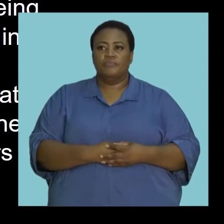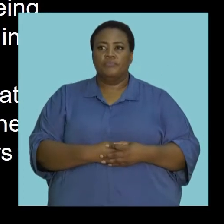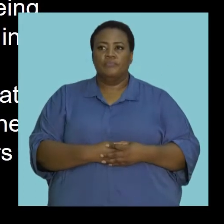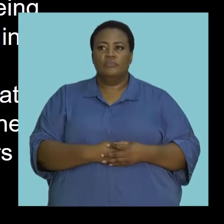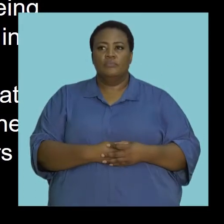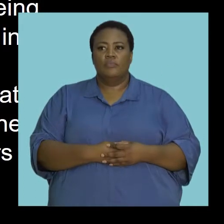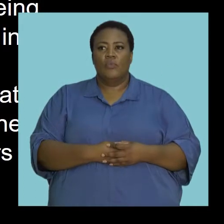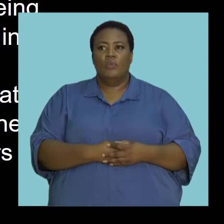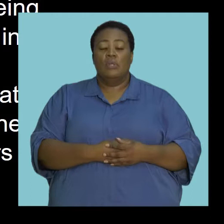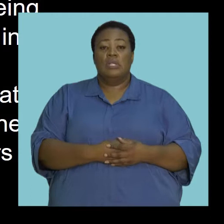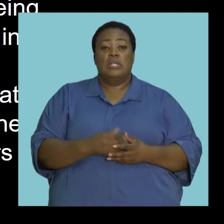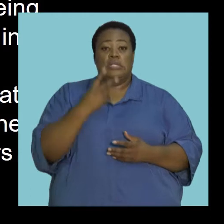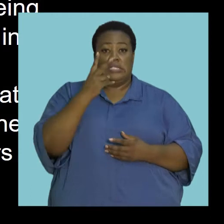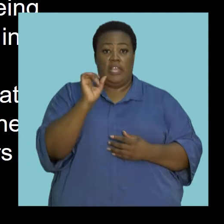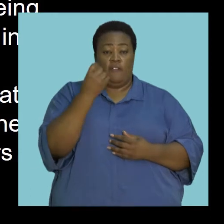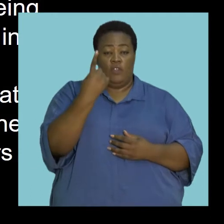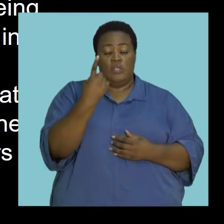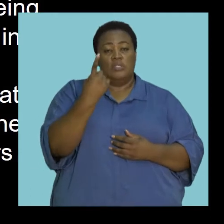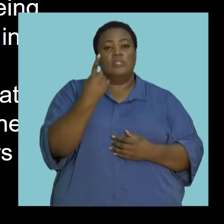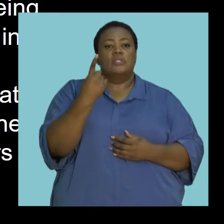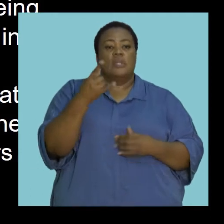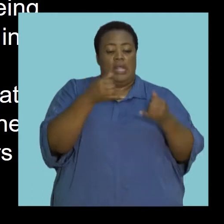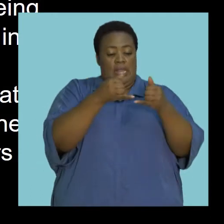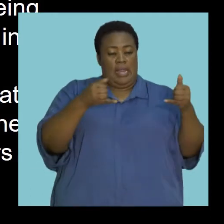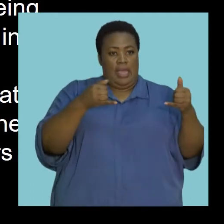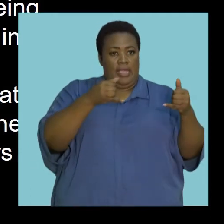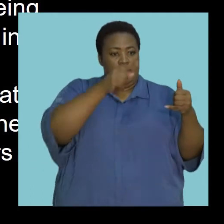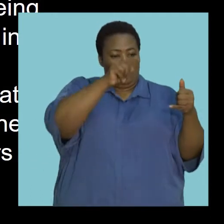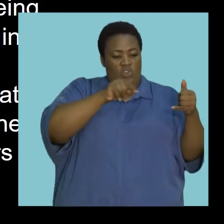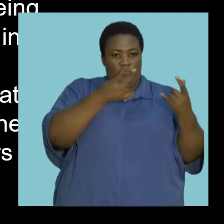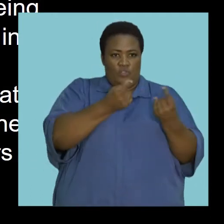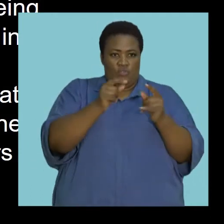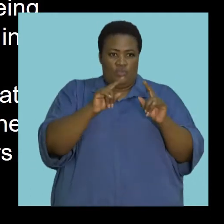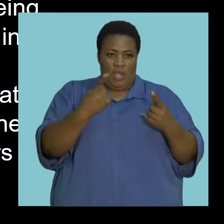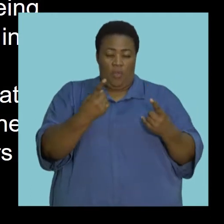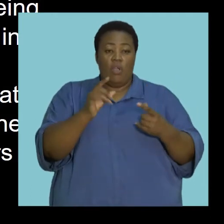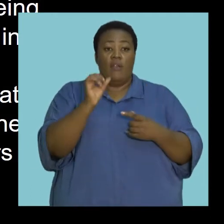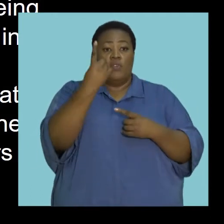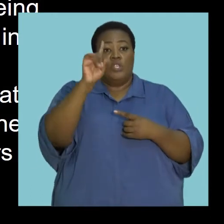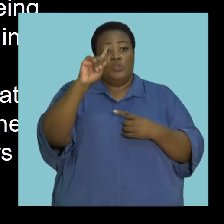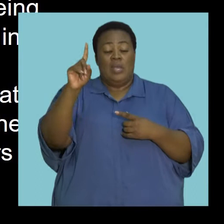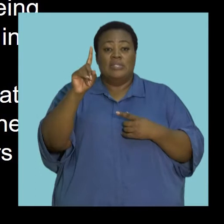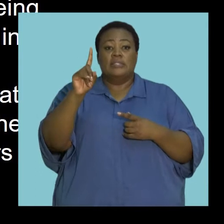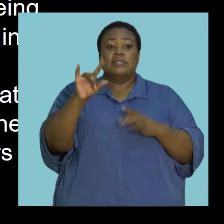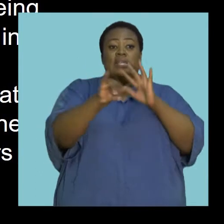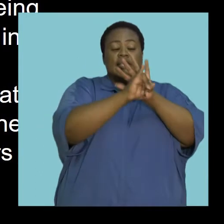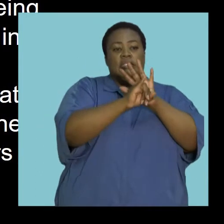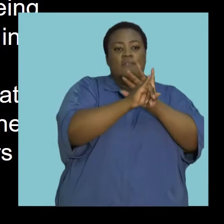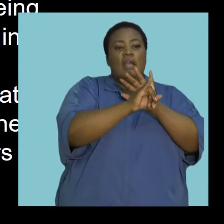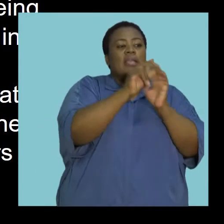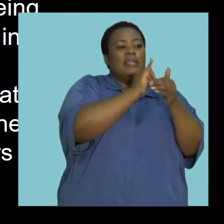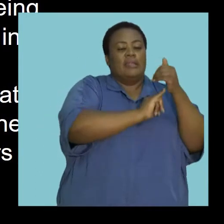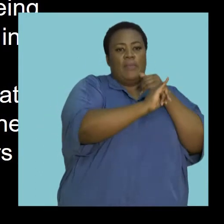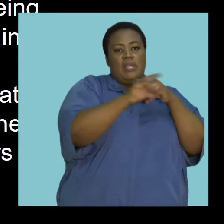Let's see how to draw a line graph in life sciences. So the first step is identifying what the dependent and